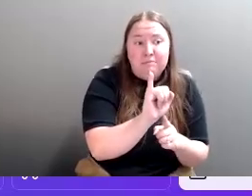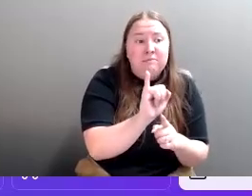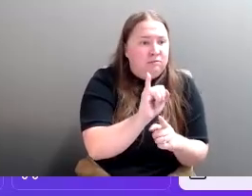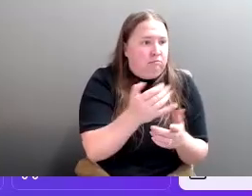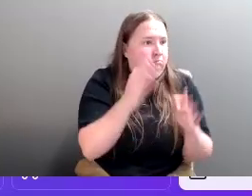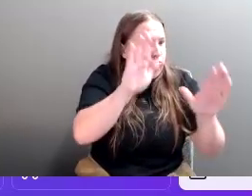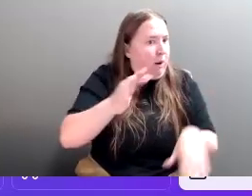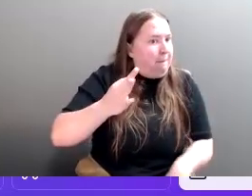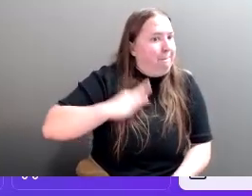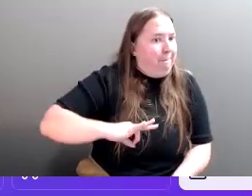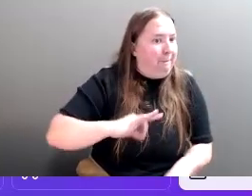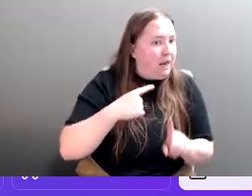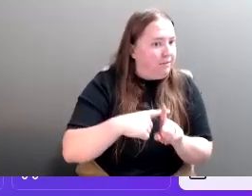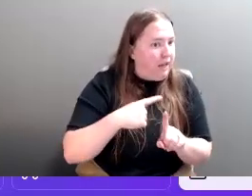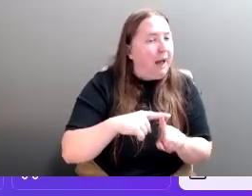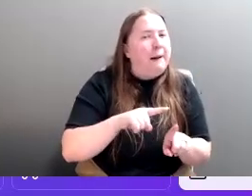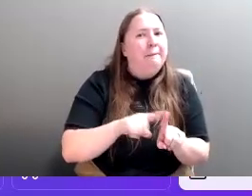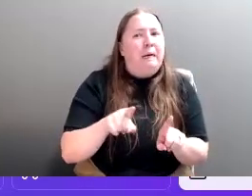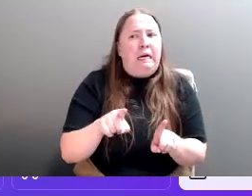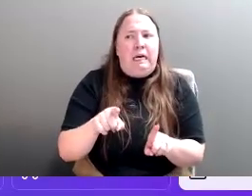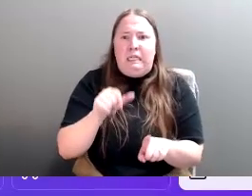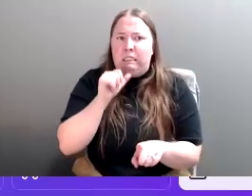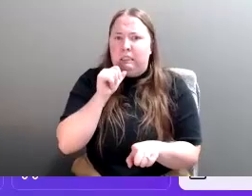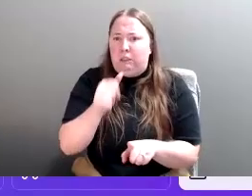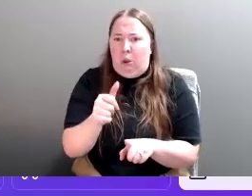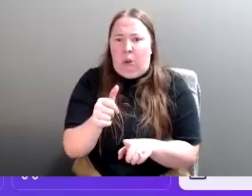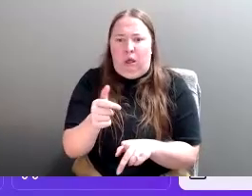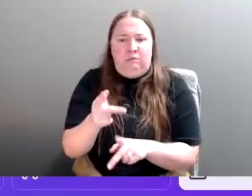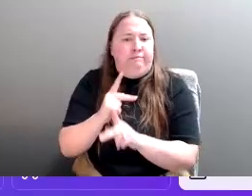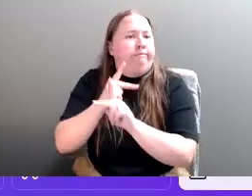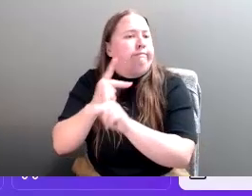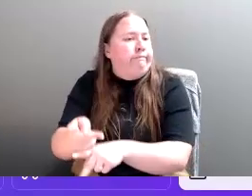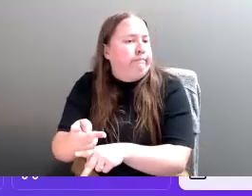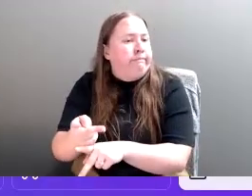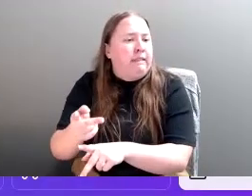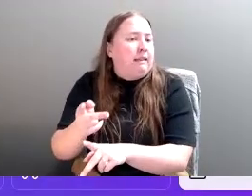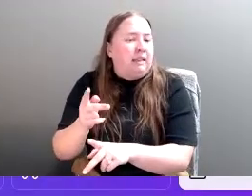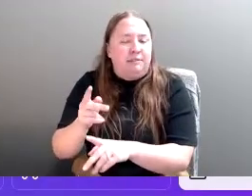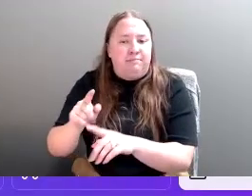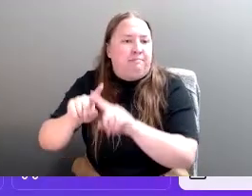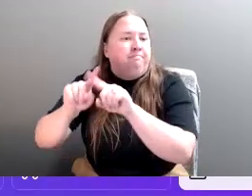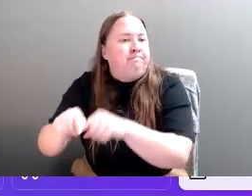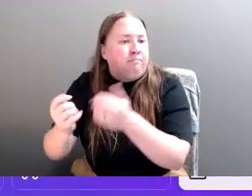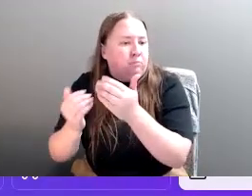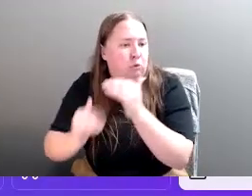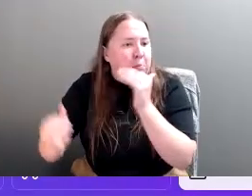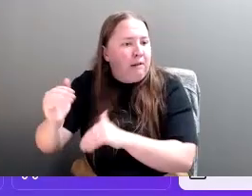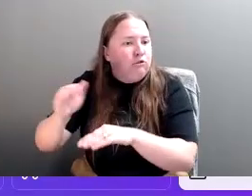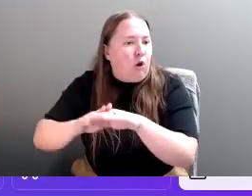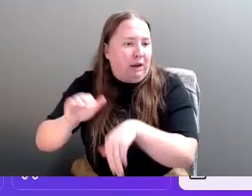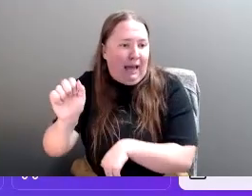great benefit, but also not lend and not rely too heavily so that we're not gaining